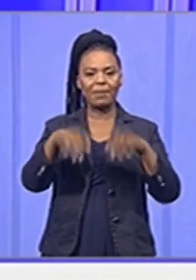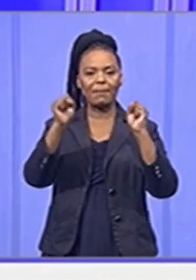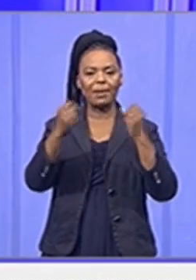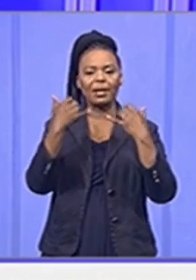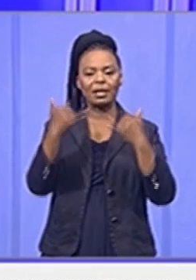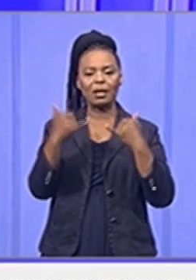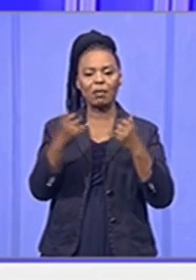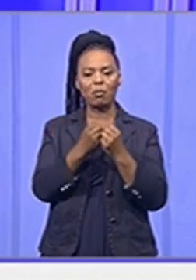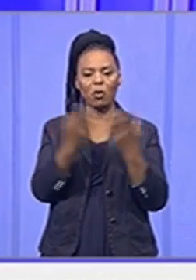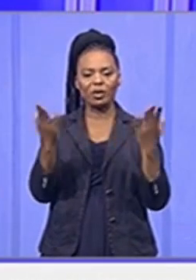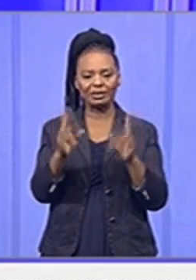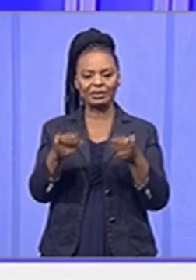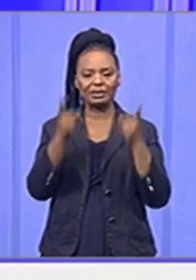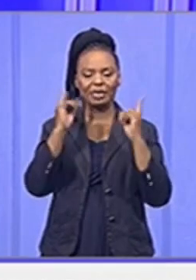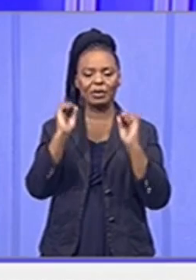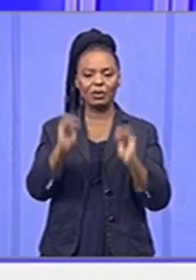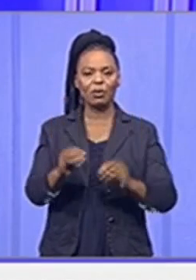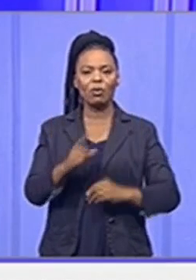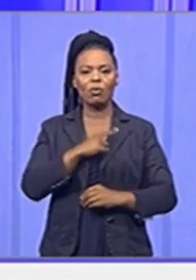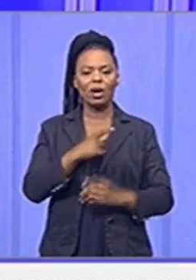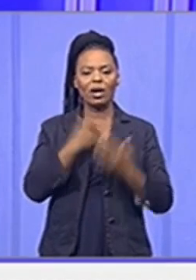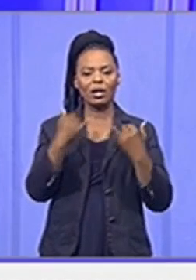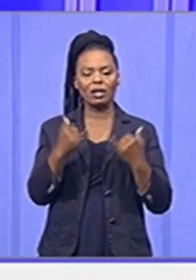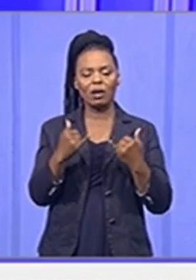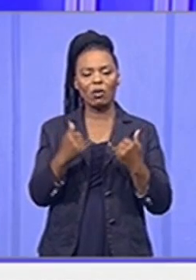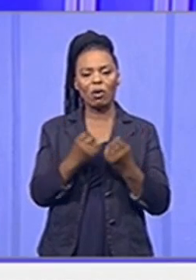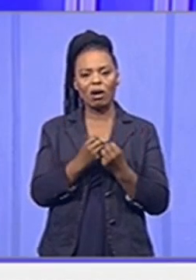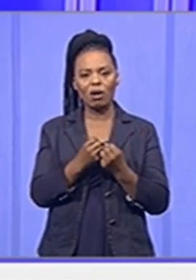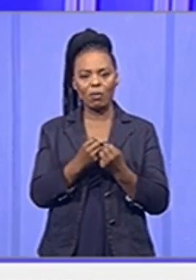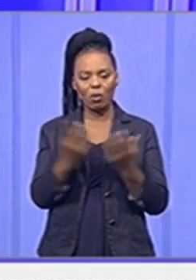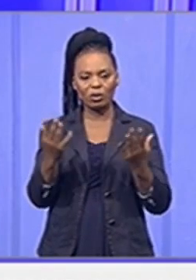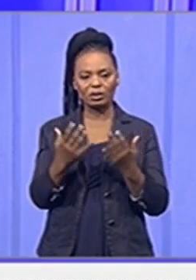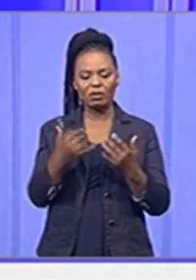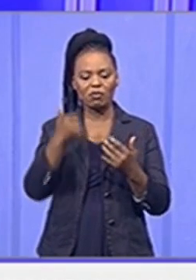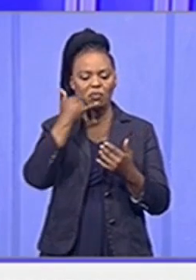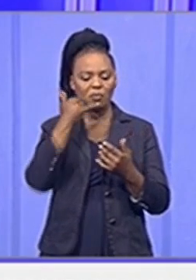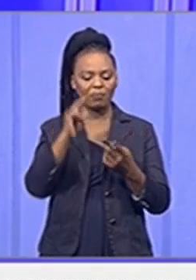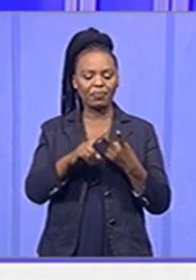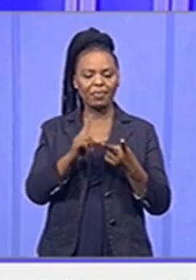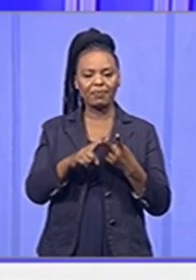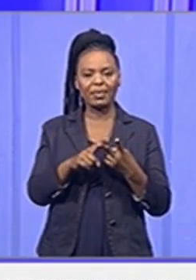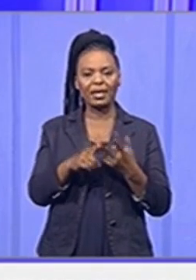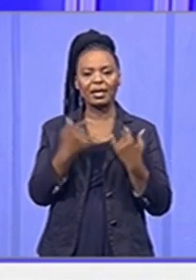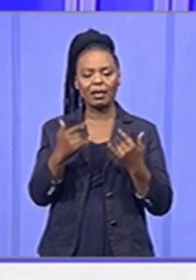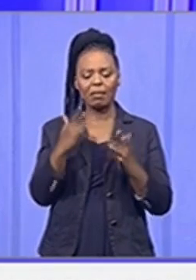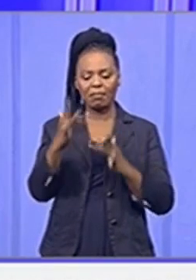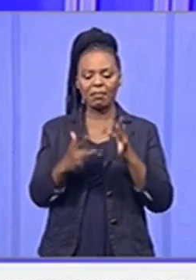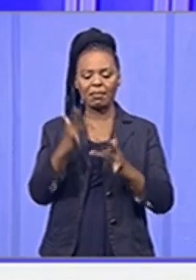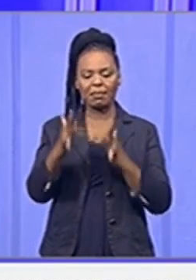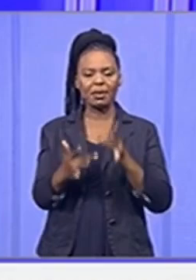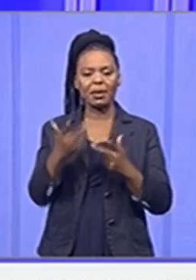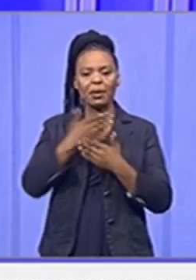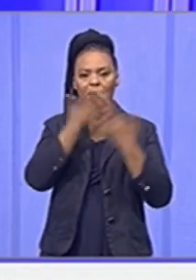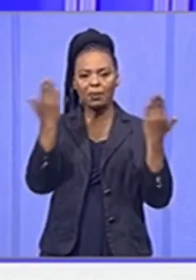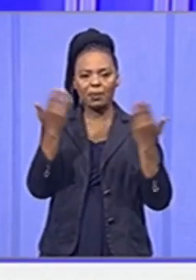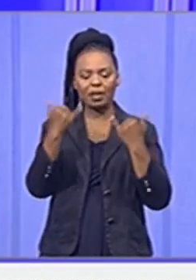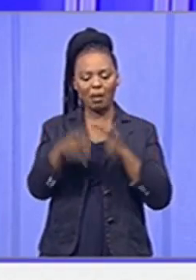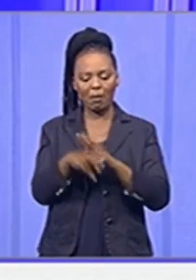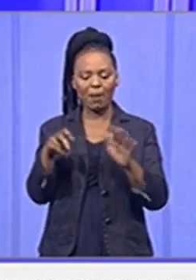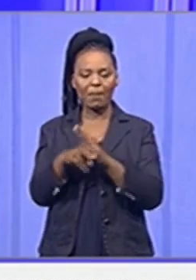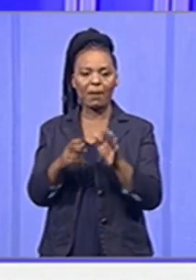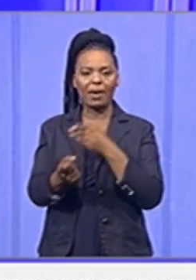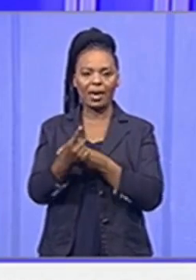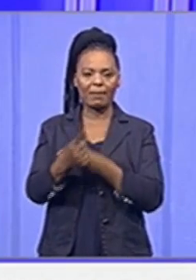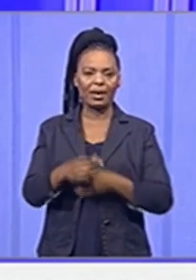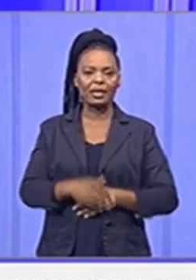beya bophelo ba tsona kotsing ka ha ka nako eo ho se dikgokano tsa mehala diketso tsa bonokwane mapolasing di eketseha haholo. Di re